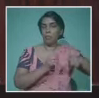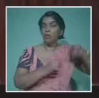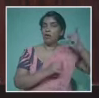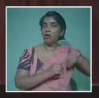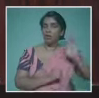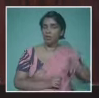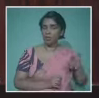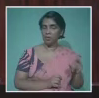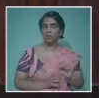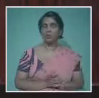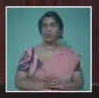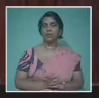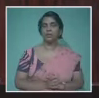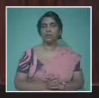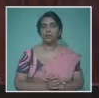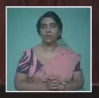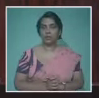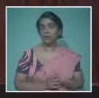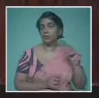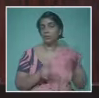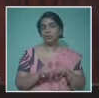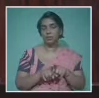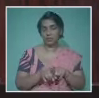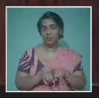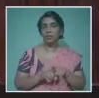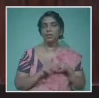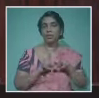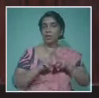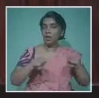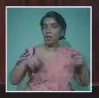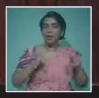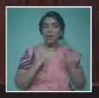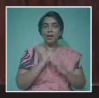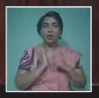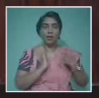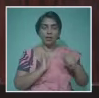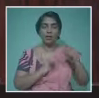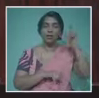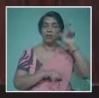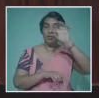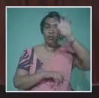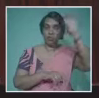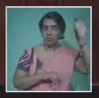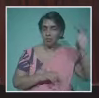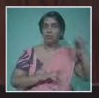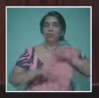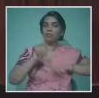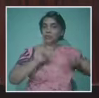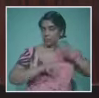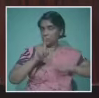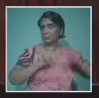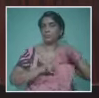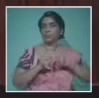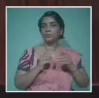other creditor countries, and then their report also has to be added into that. Until that such time, it will not